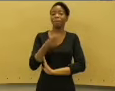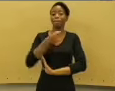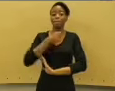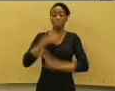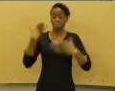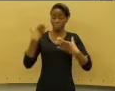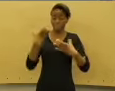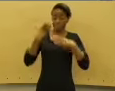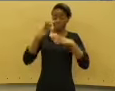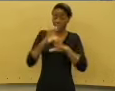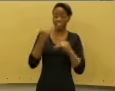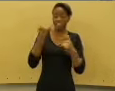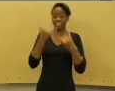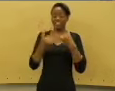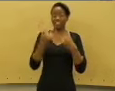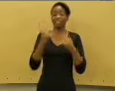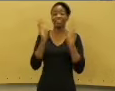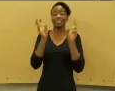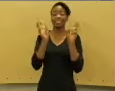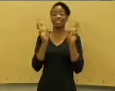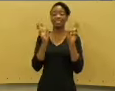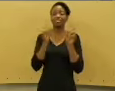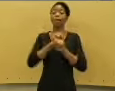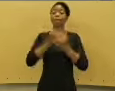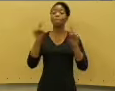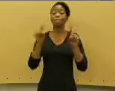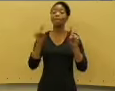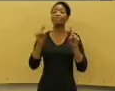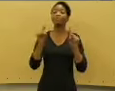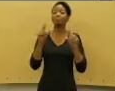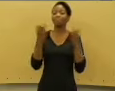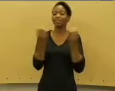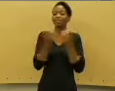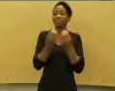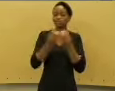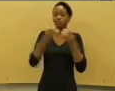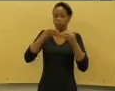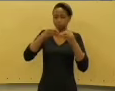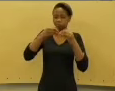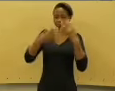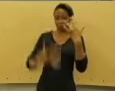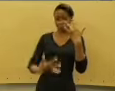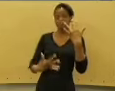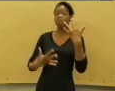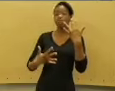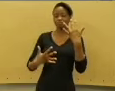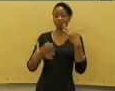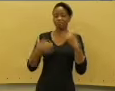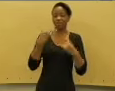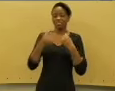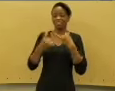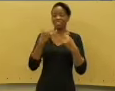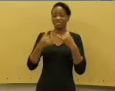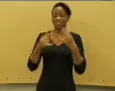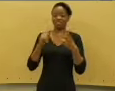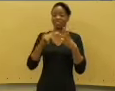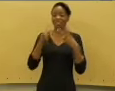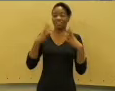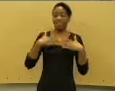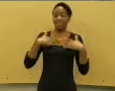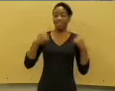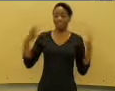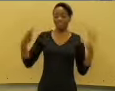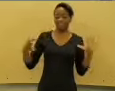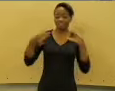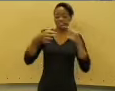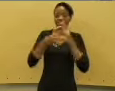sexual matters, but there's so many other things that are linked to our sexuality and to our health as disabled people that we need